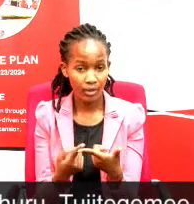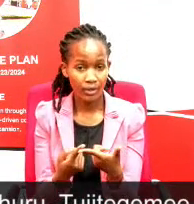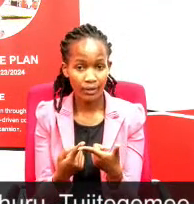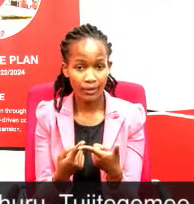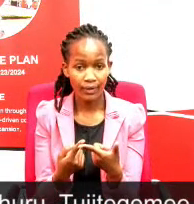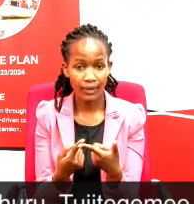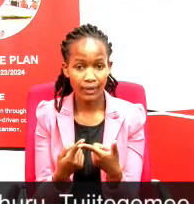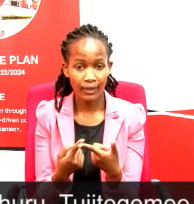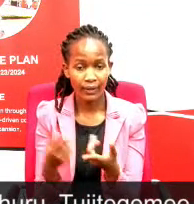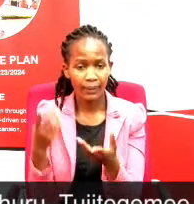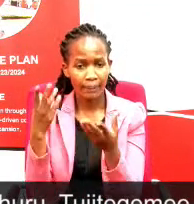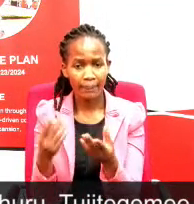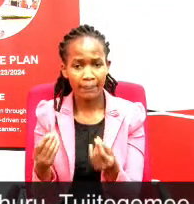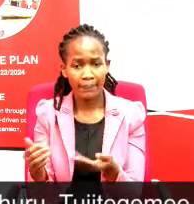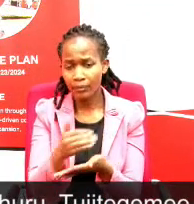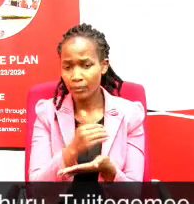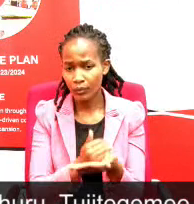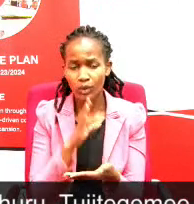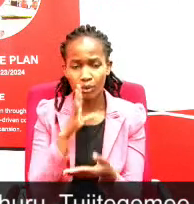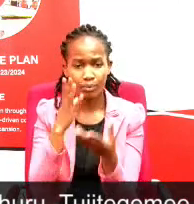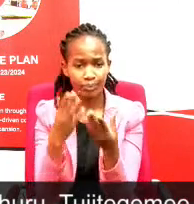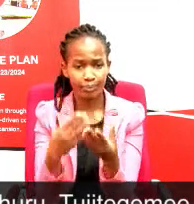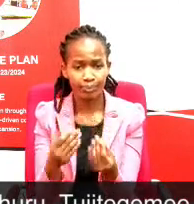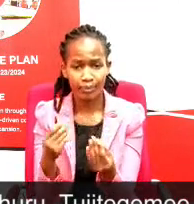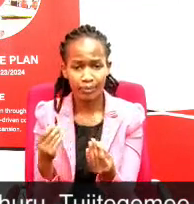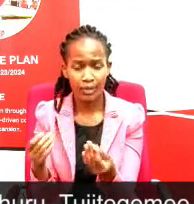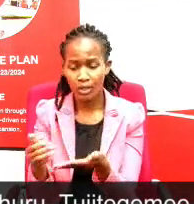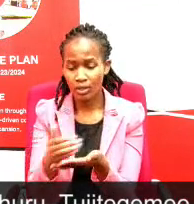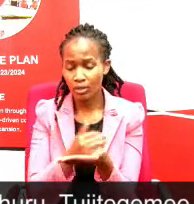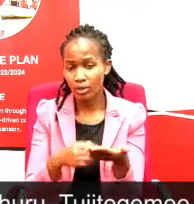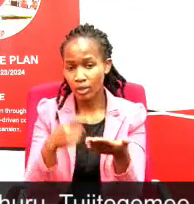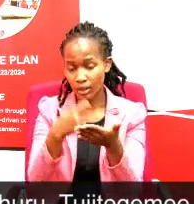the ease of collection, it should be very easy to collect taxes.